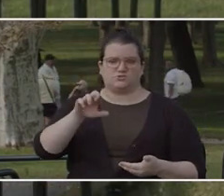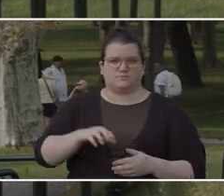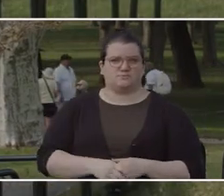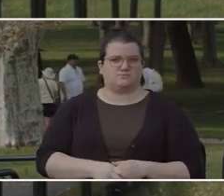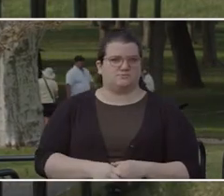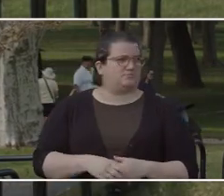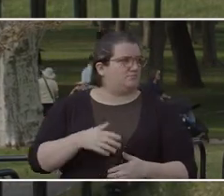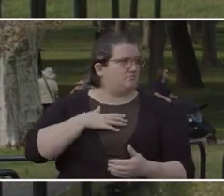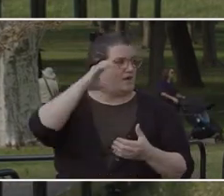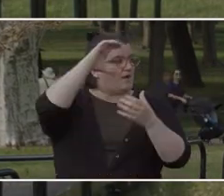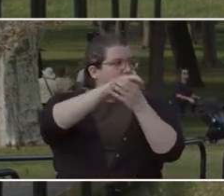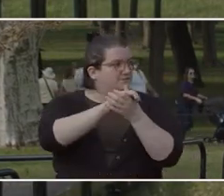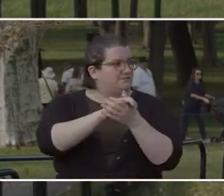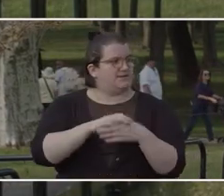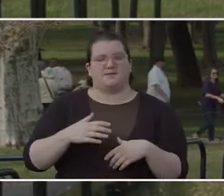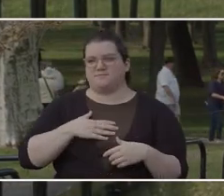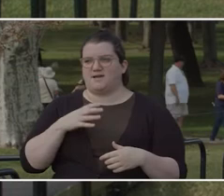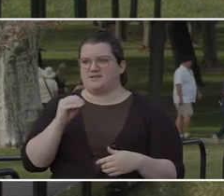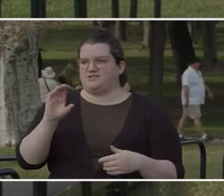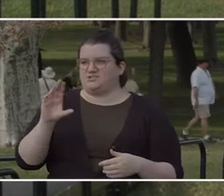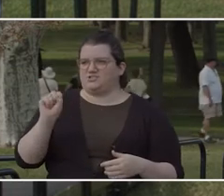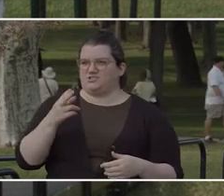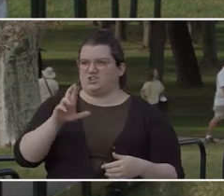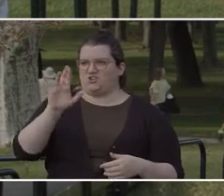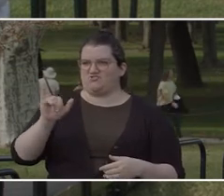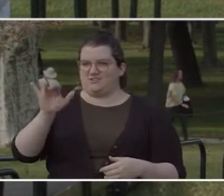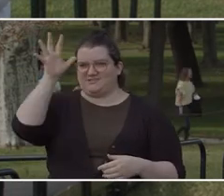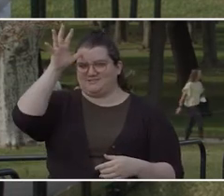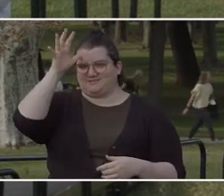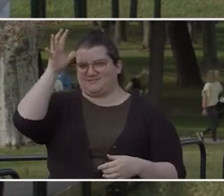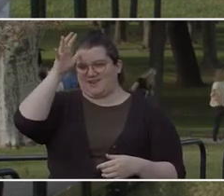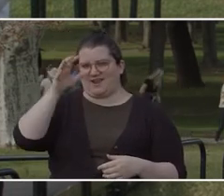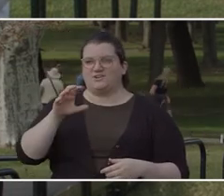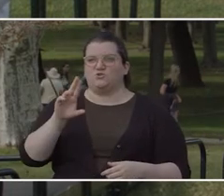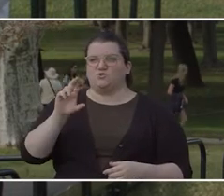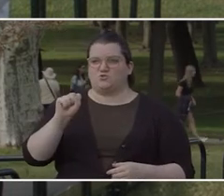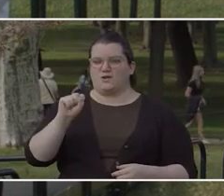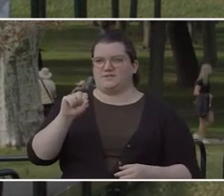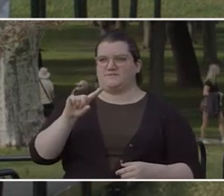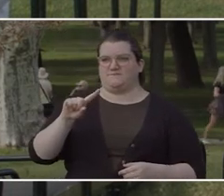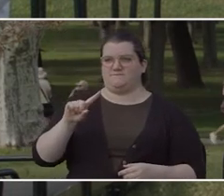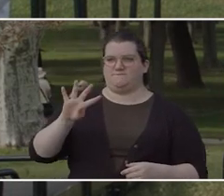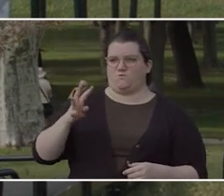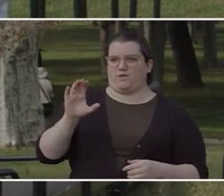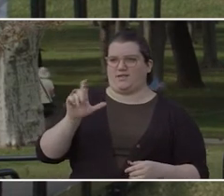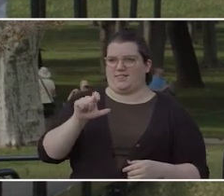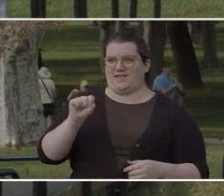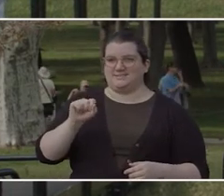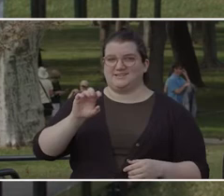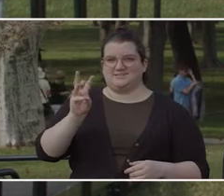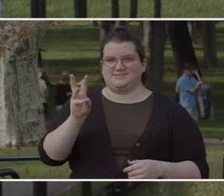My husband. Mine and Sherry's dad, Specialist 4th Class, U.S. Army, 1965 to 1967, our